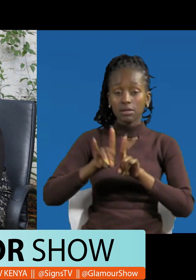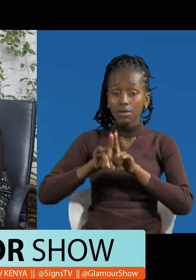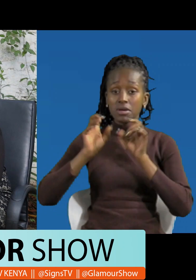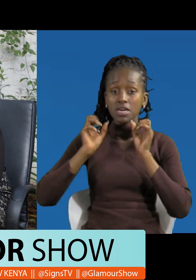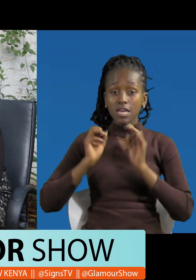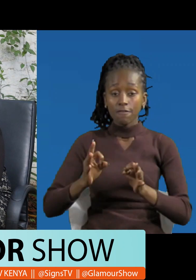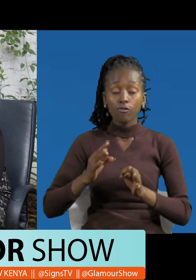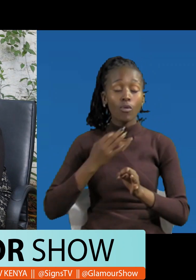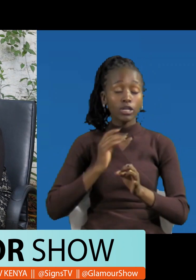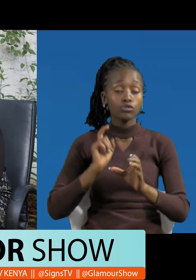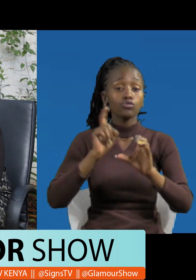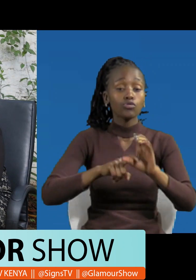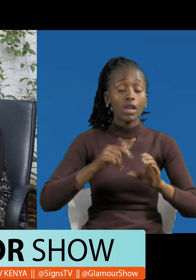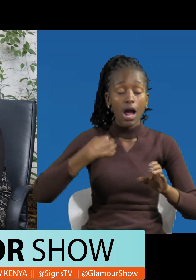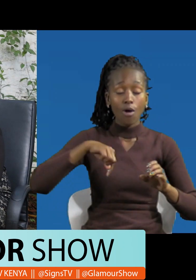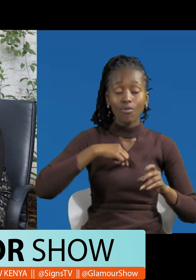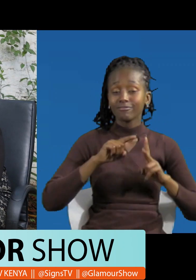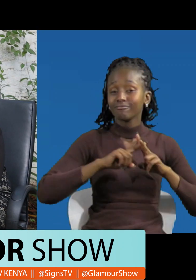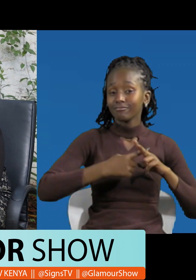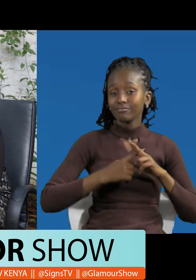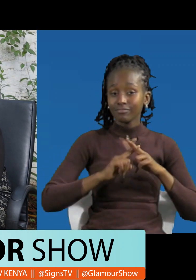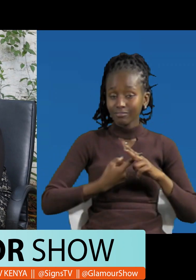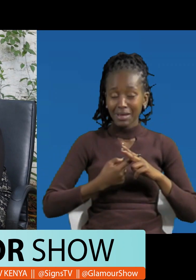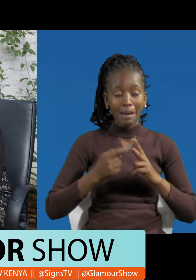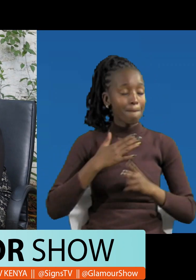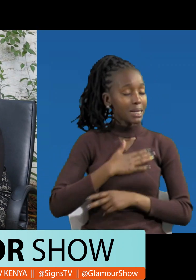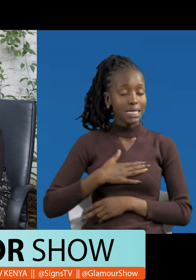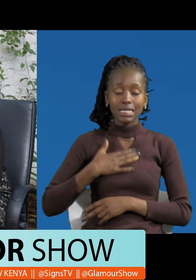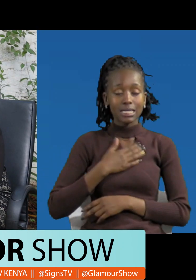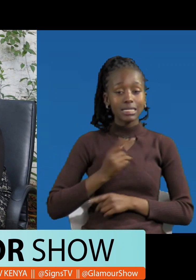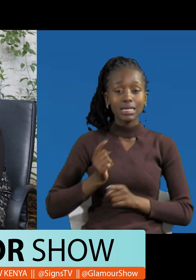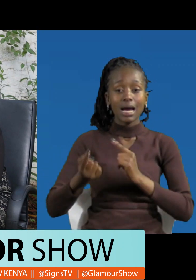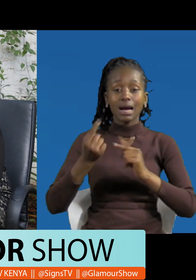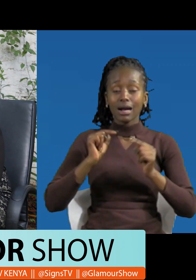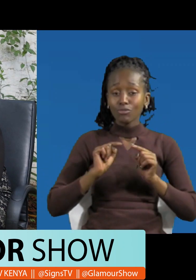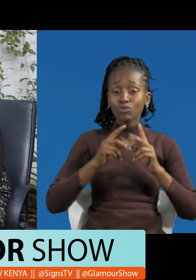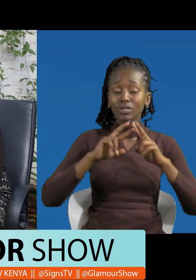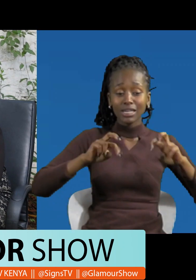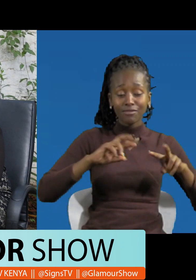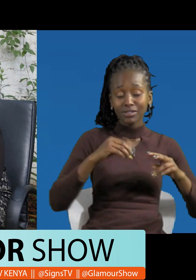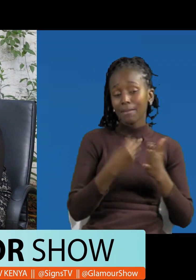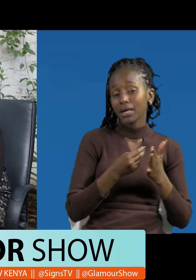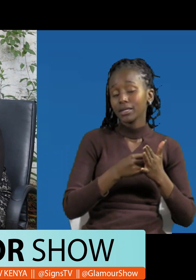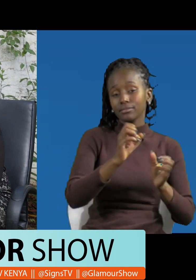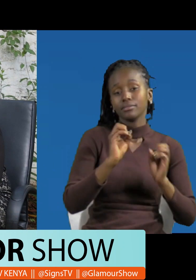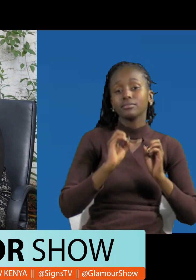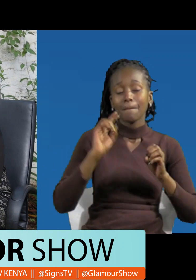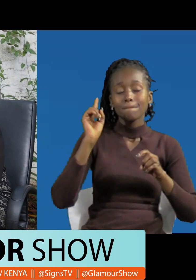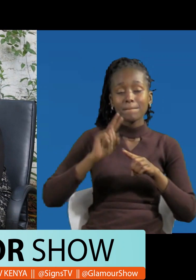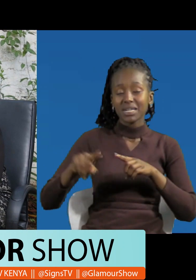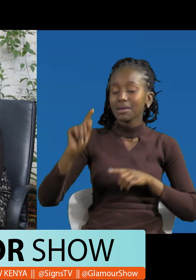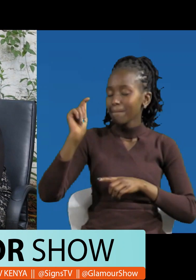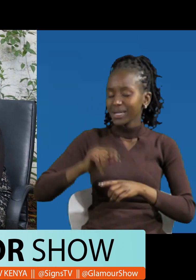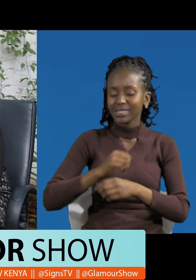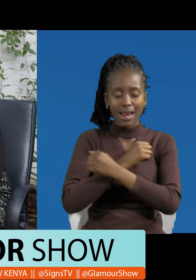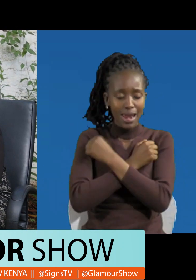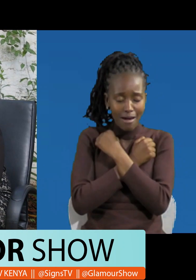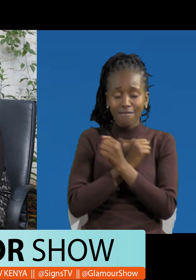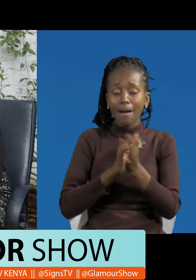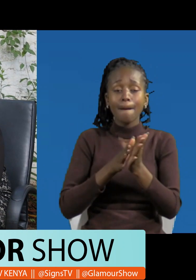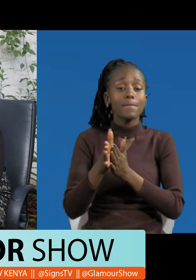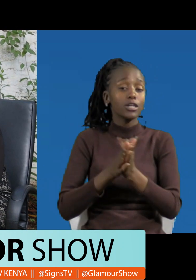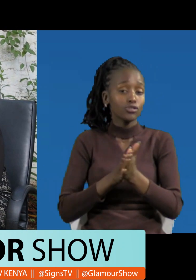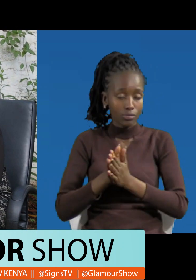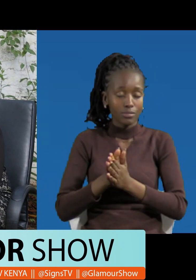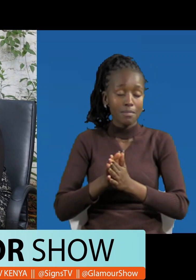come to our industry, please don't come for money. Please come out of love and passion, and then money will come later. Yes.